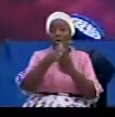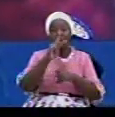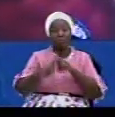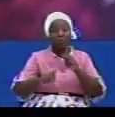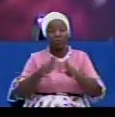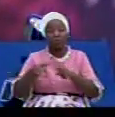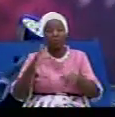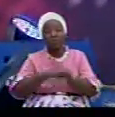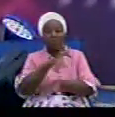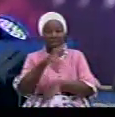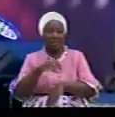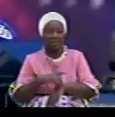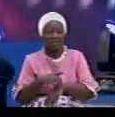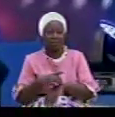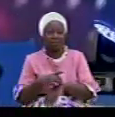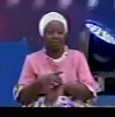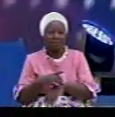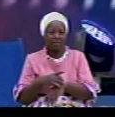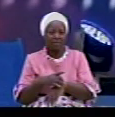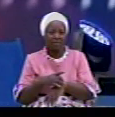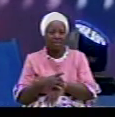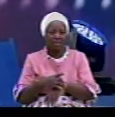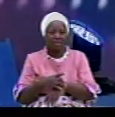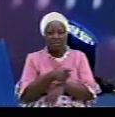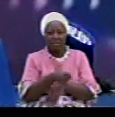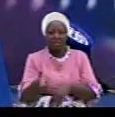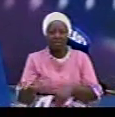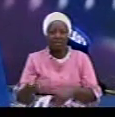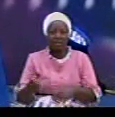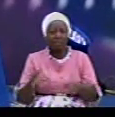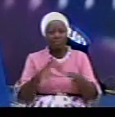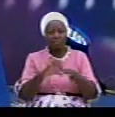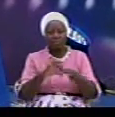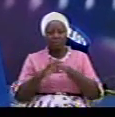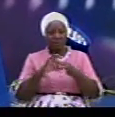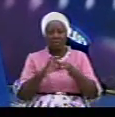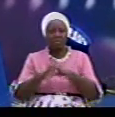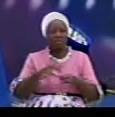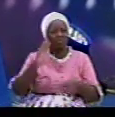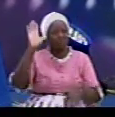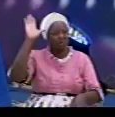earth, they become adamant.